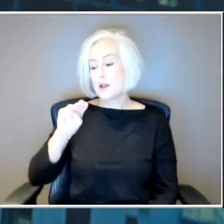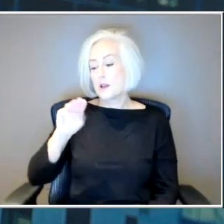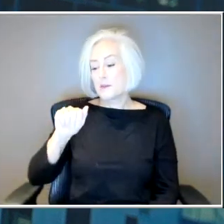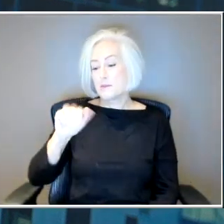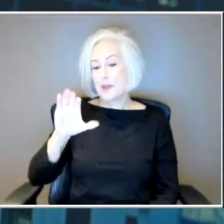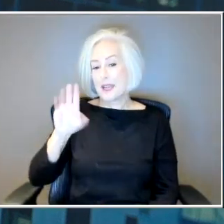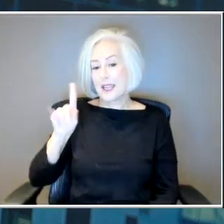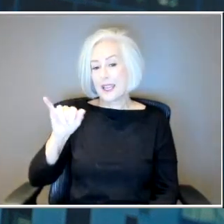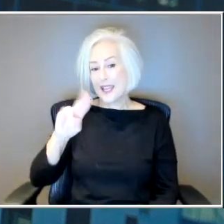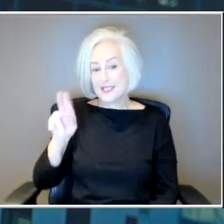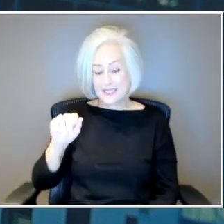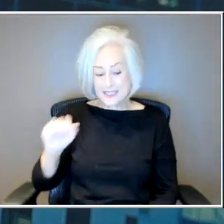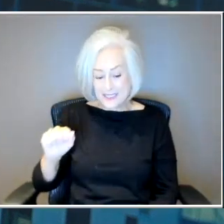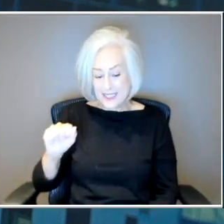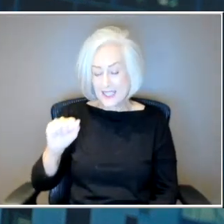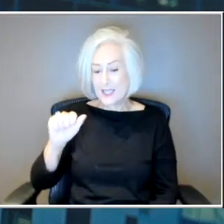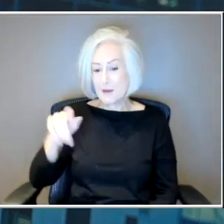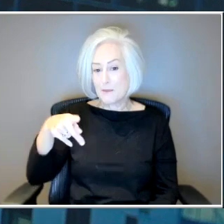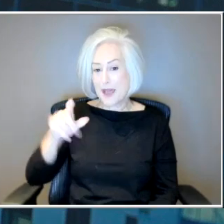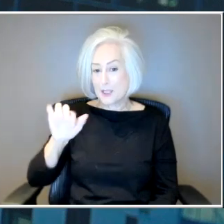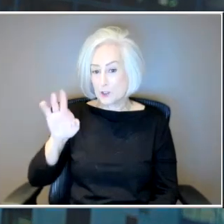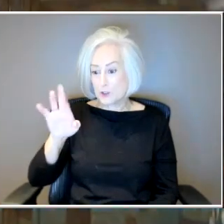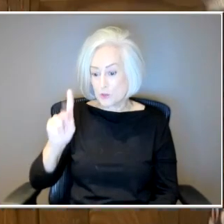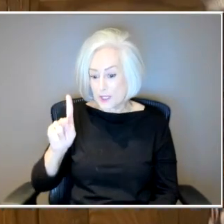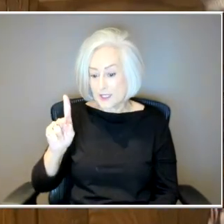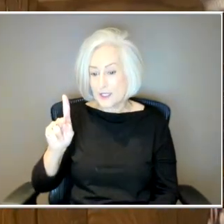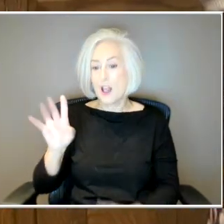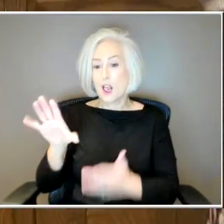decided she wasn't going to sit around and wait and see. She took action.